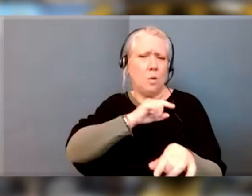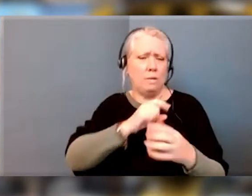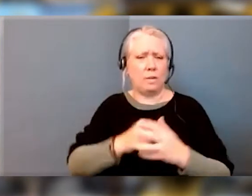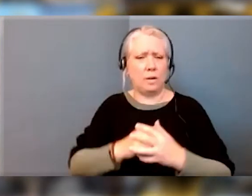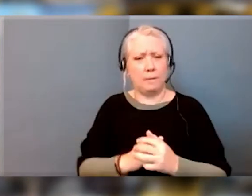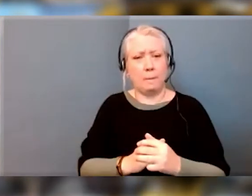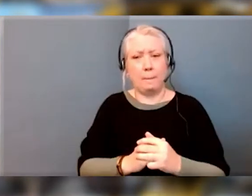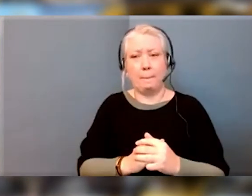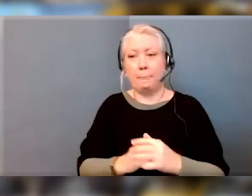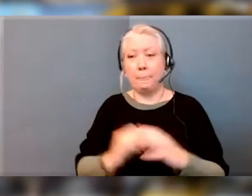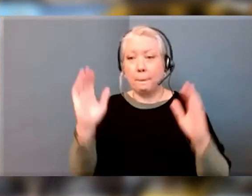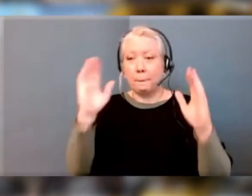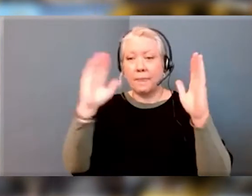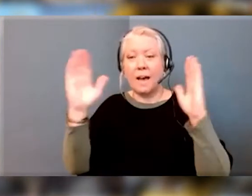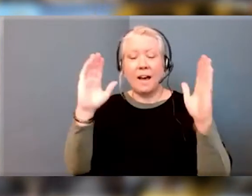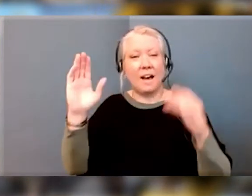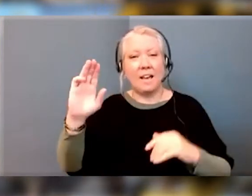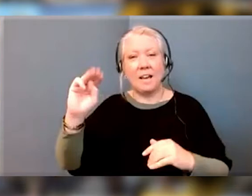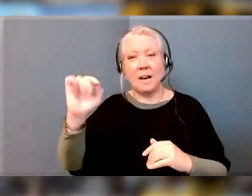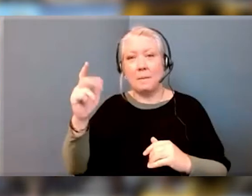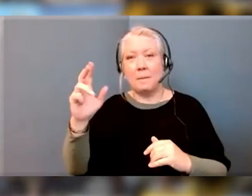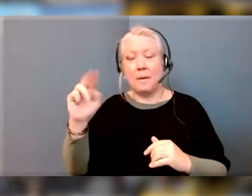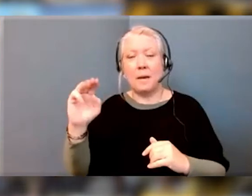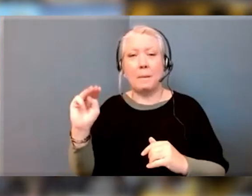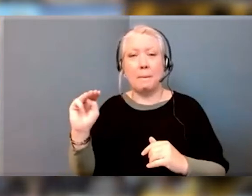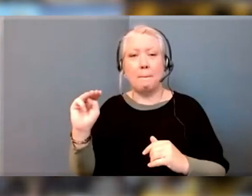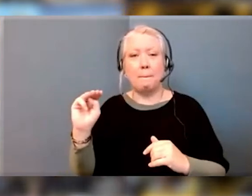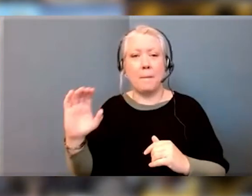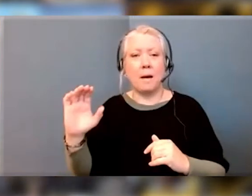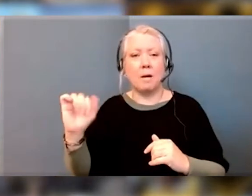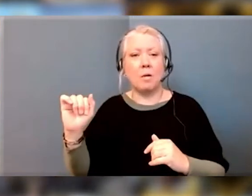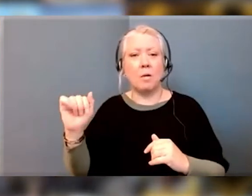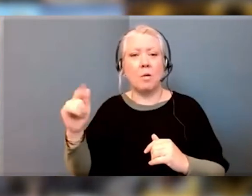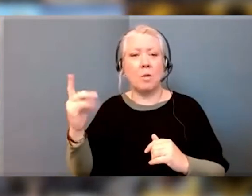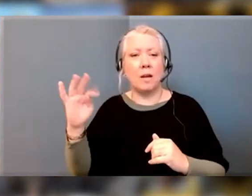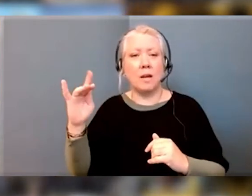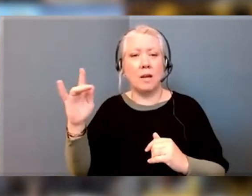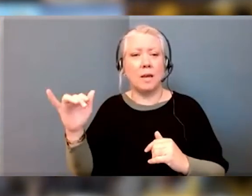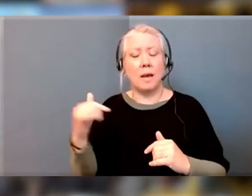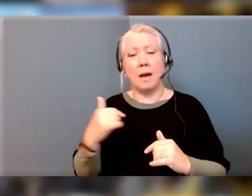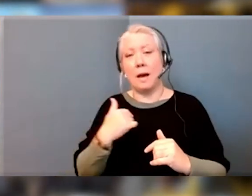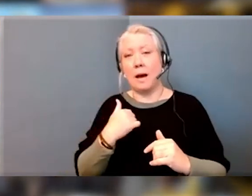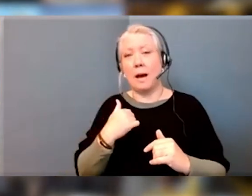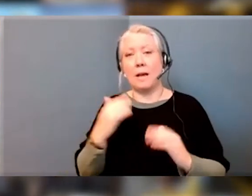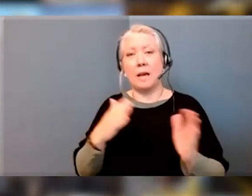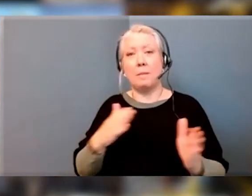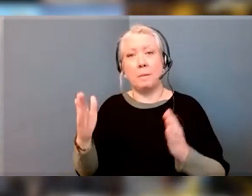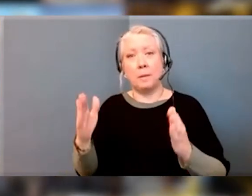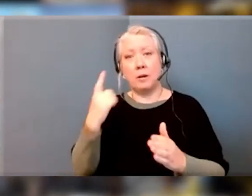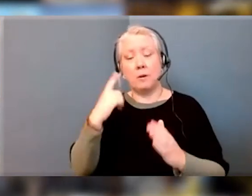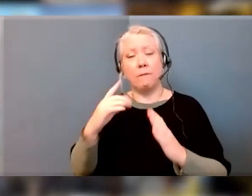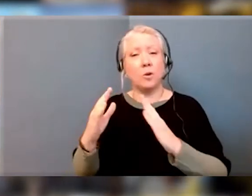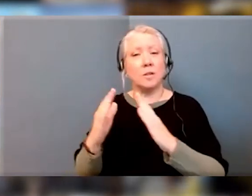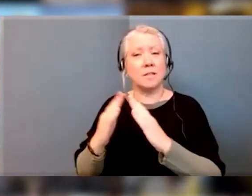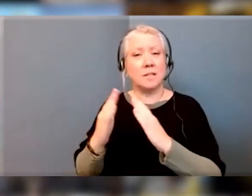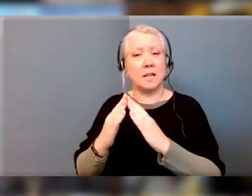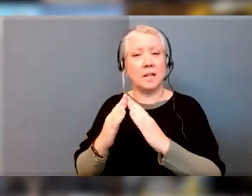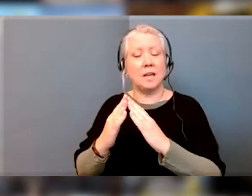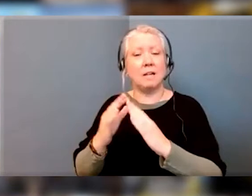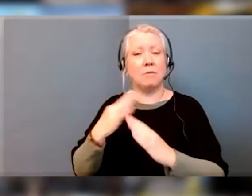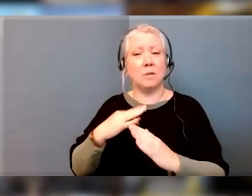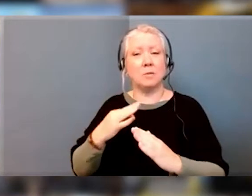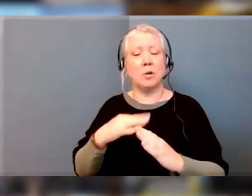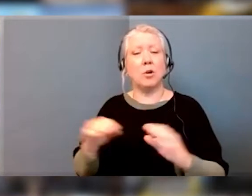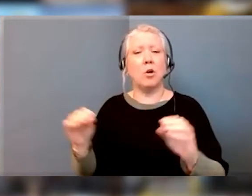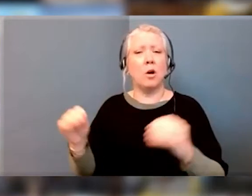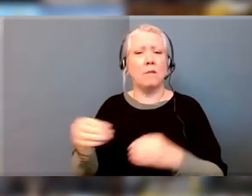So hi, my name is Megan McElhaney. I am a planner with the City of Pittsburgh's Office of Management and